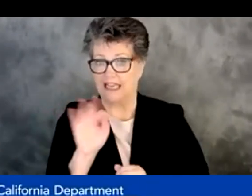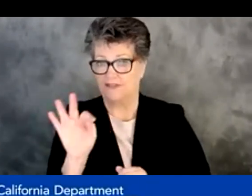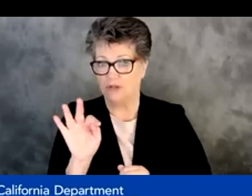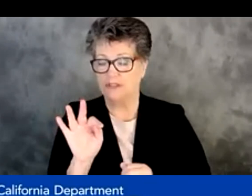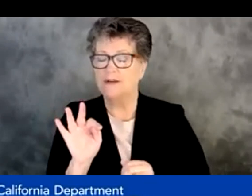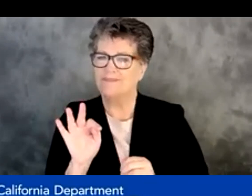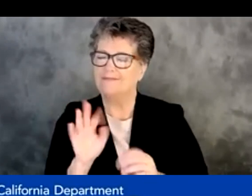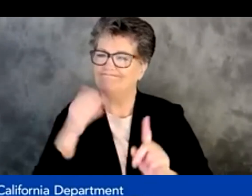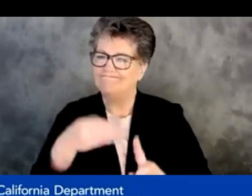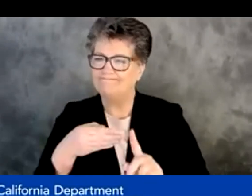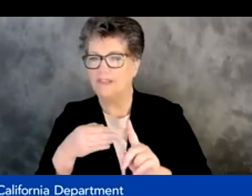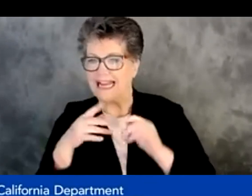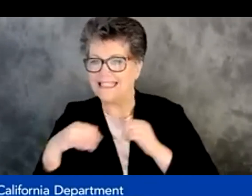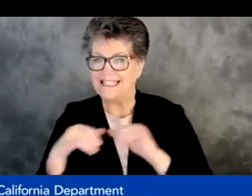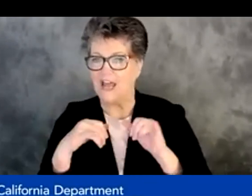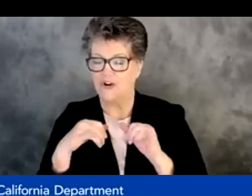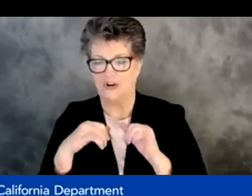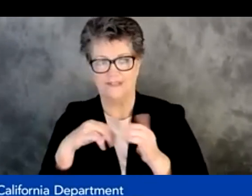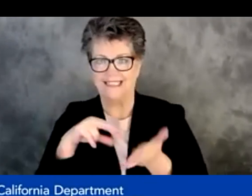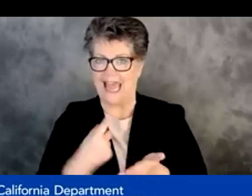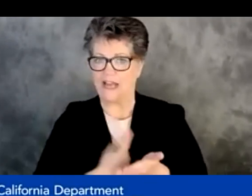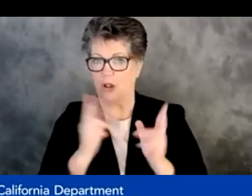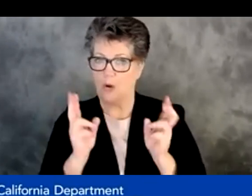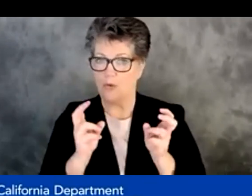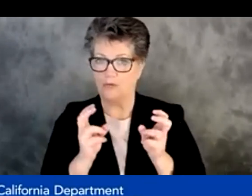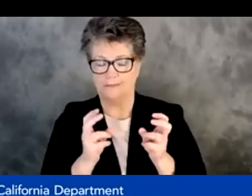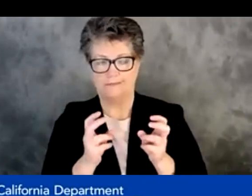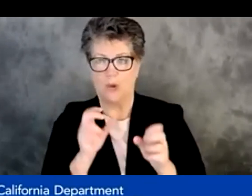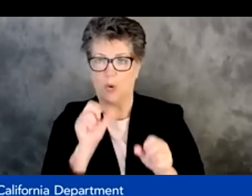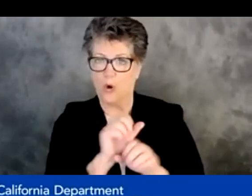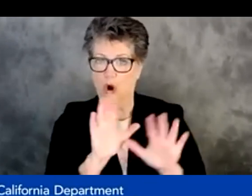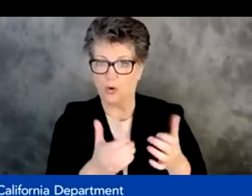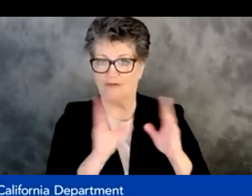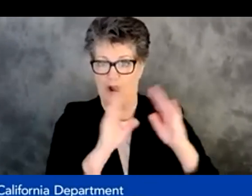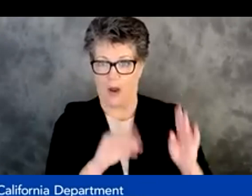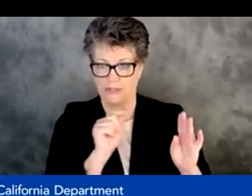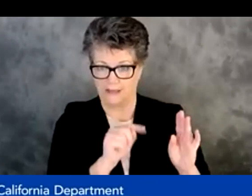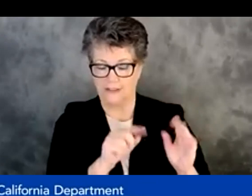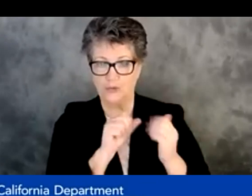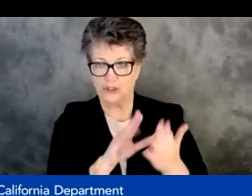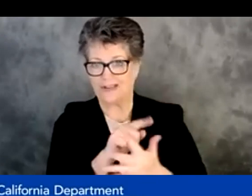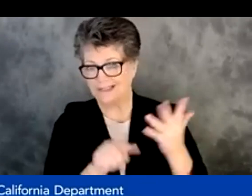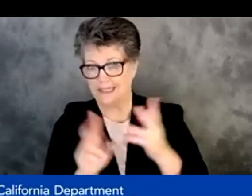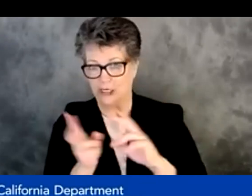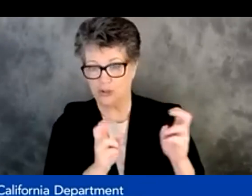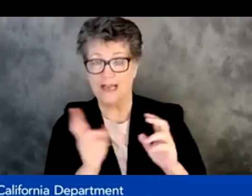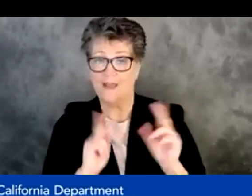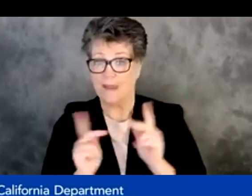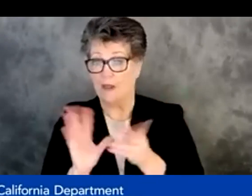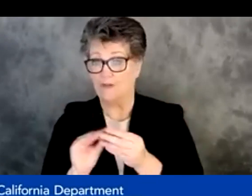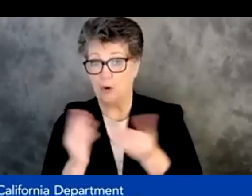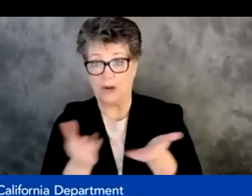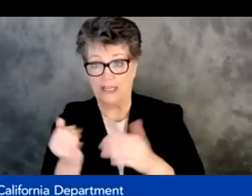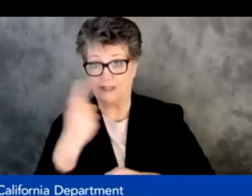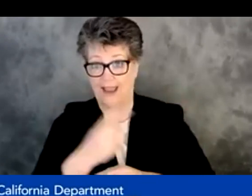of dedicated standalone housing work group to address the many issues. The people that have spoken here today